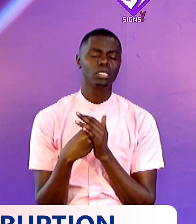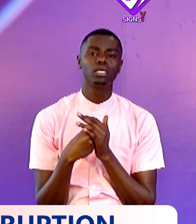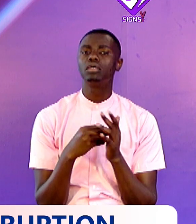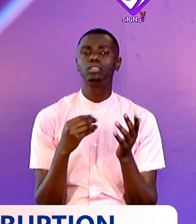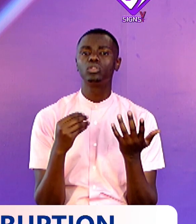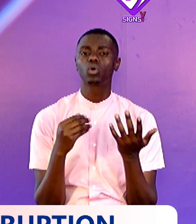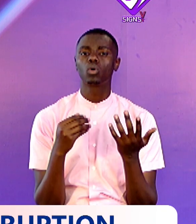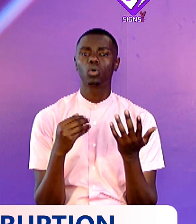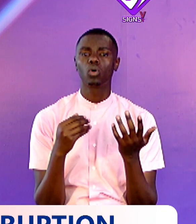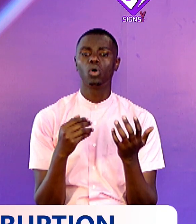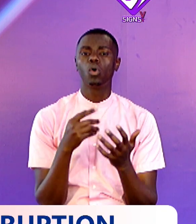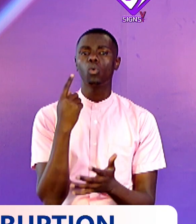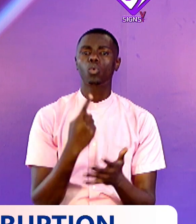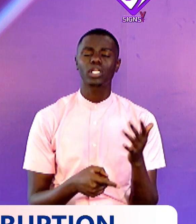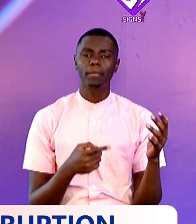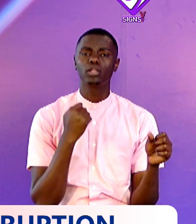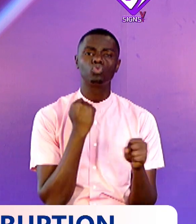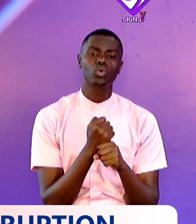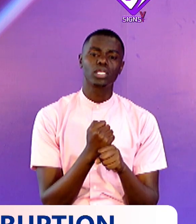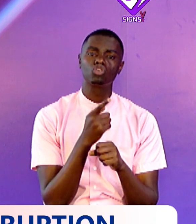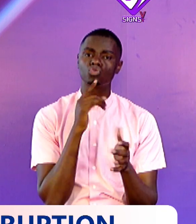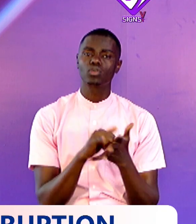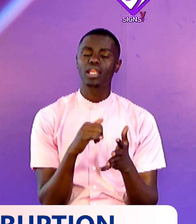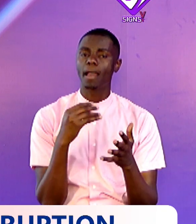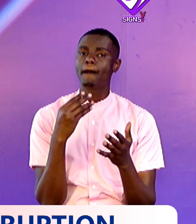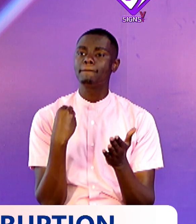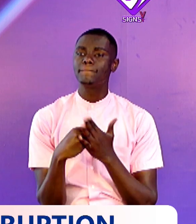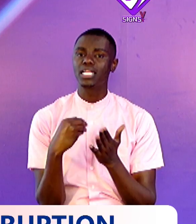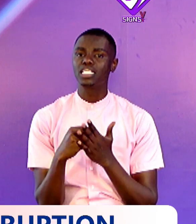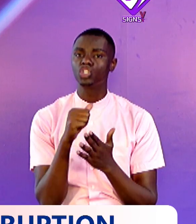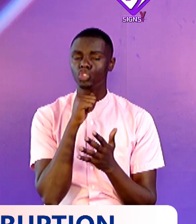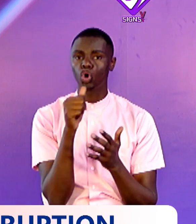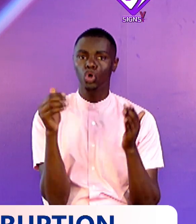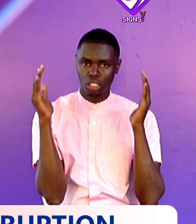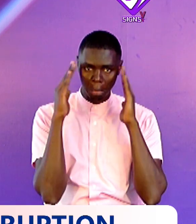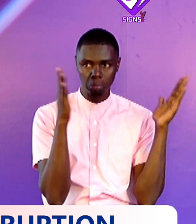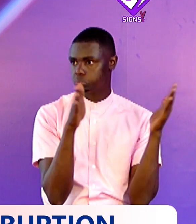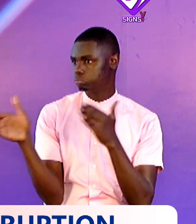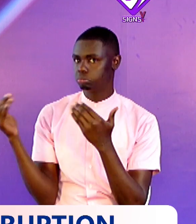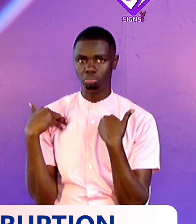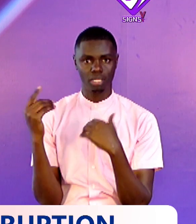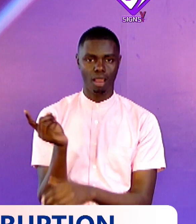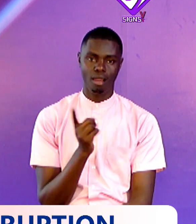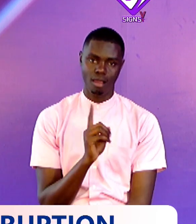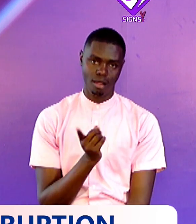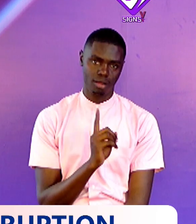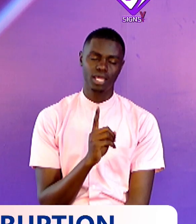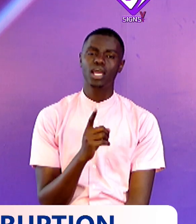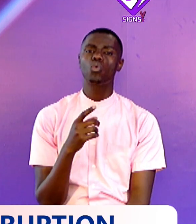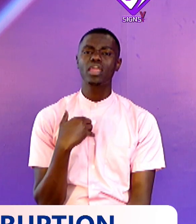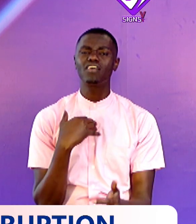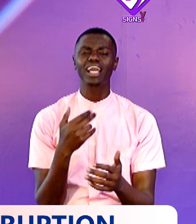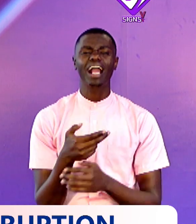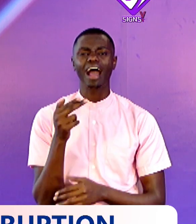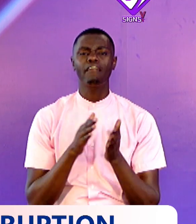is, what am I supposed to do so that money does not take away me? Because you see, you can have very high affinity for money, that this